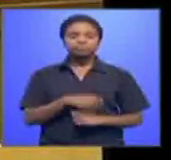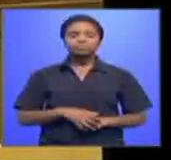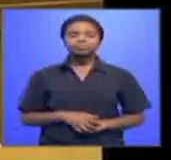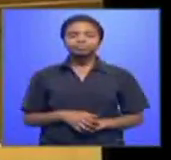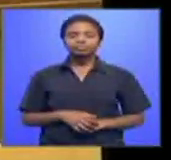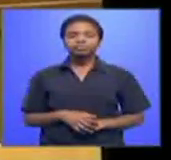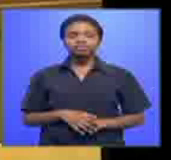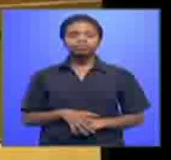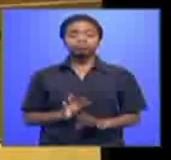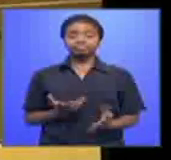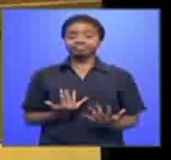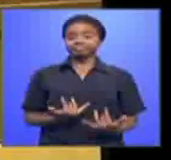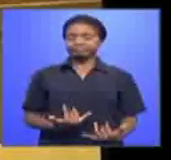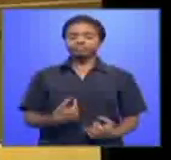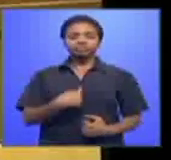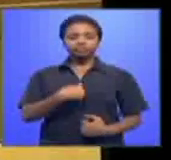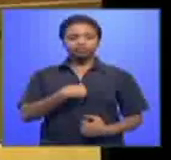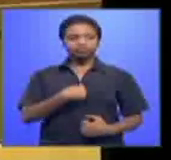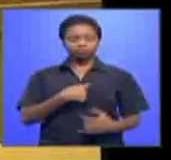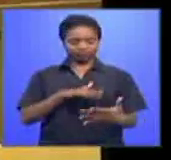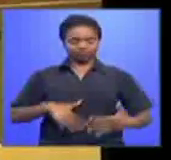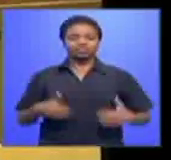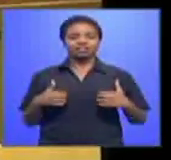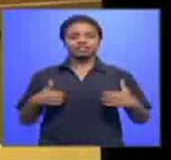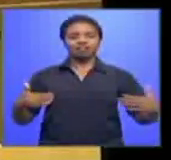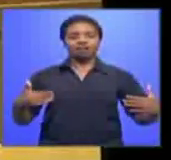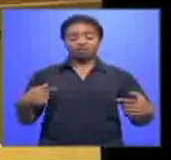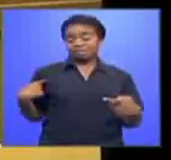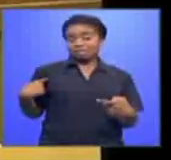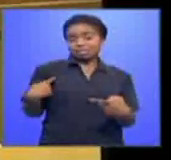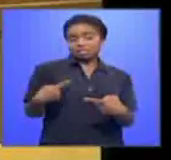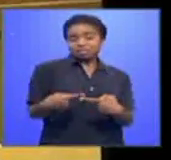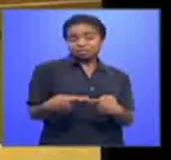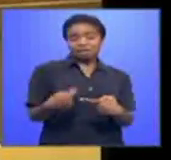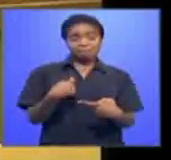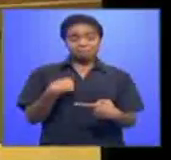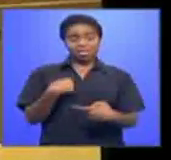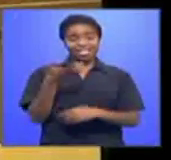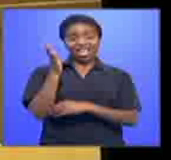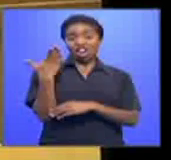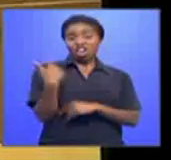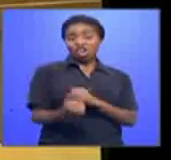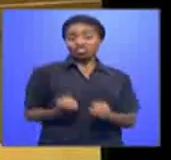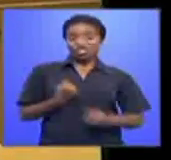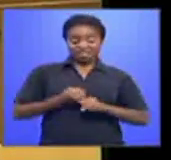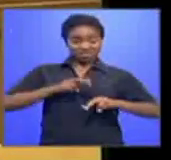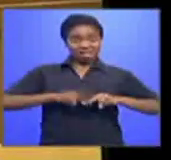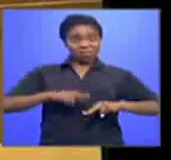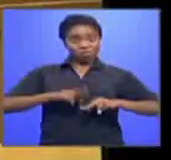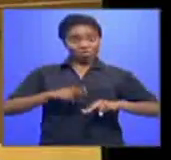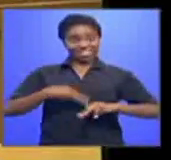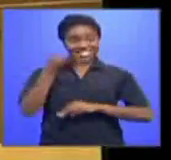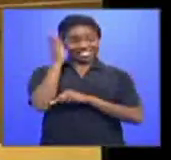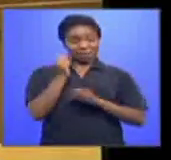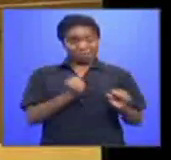I would now like to report on progress made since the last State of the Nation address, and